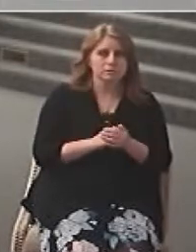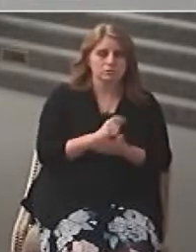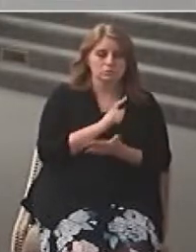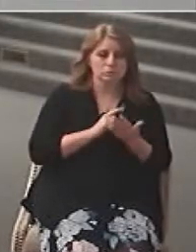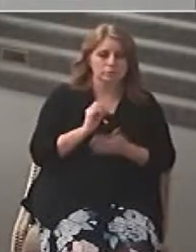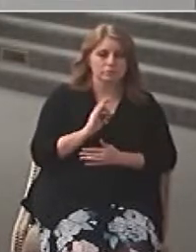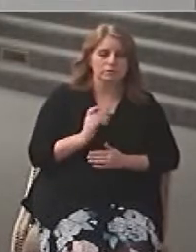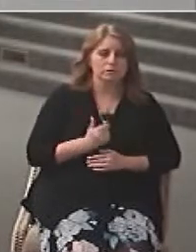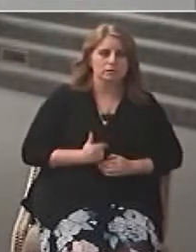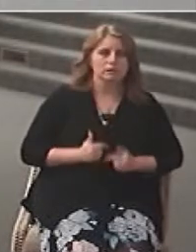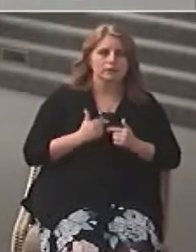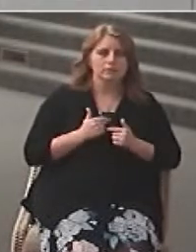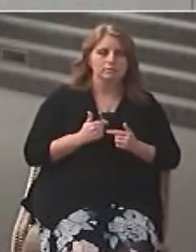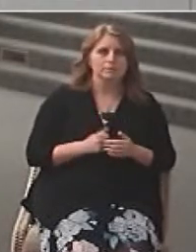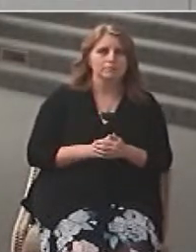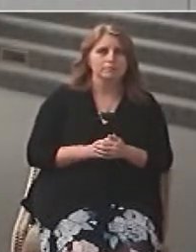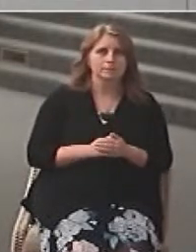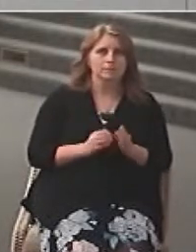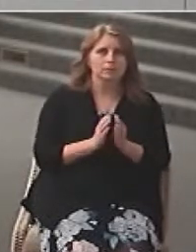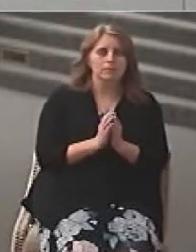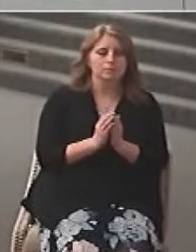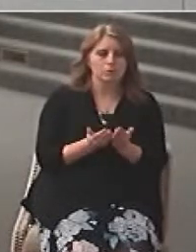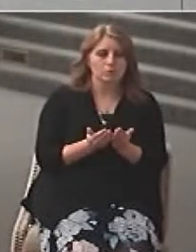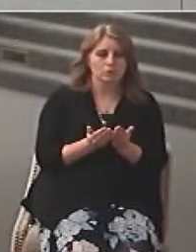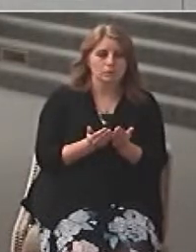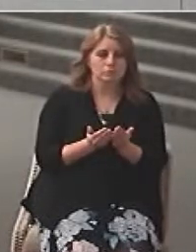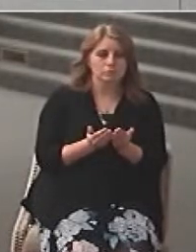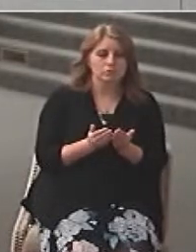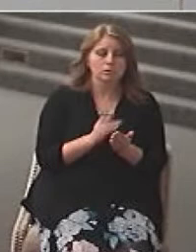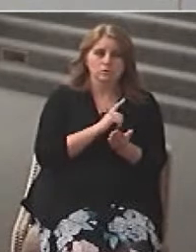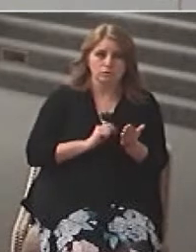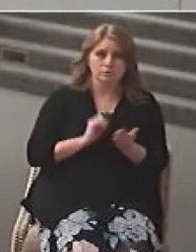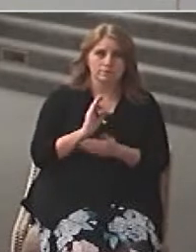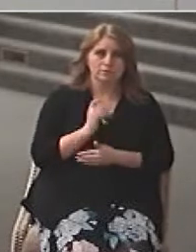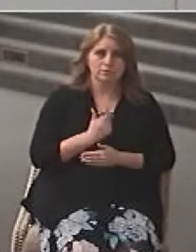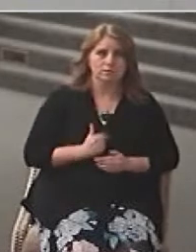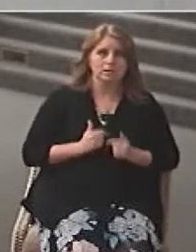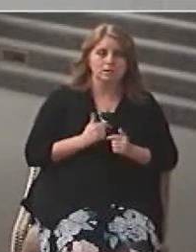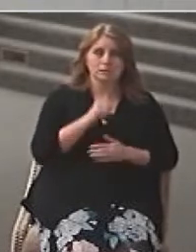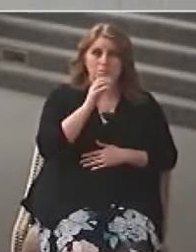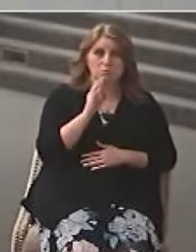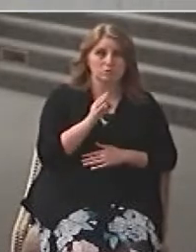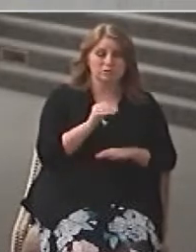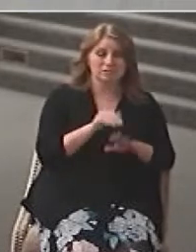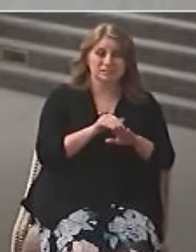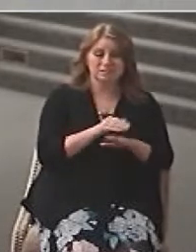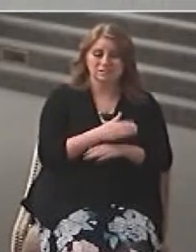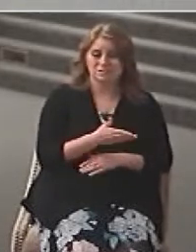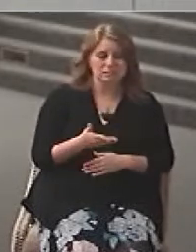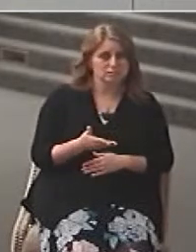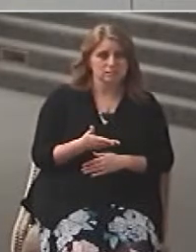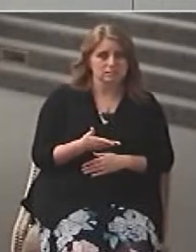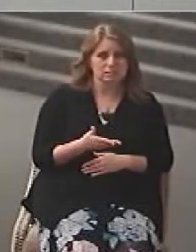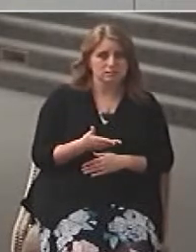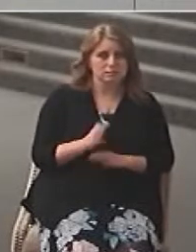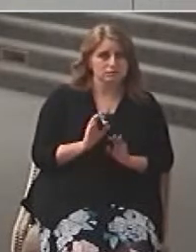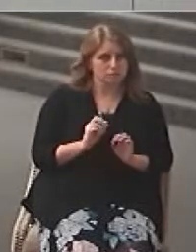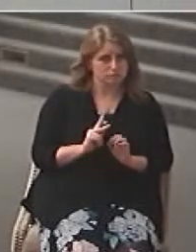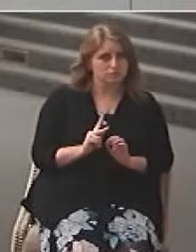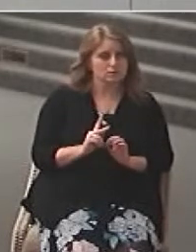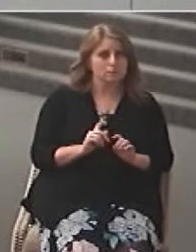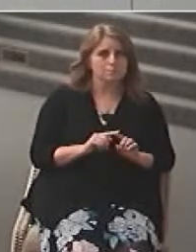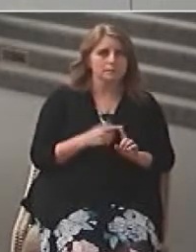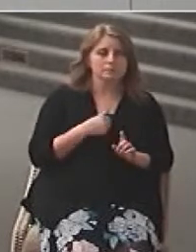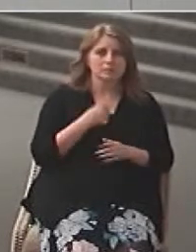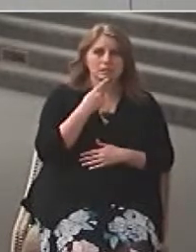life. Books, the Lord of our life. I'm not preaching against those things, all right? I'm just saying